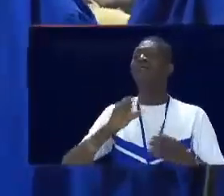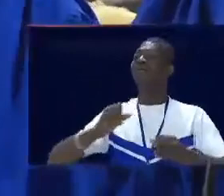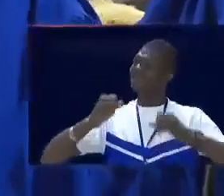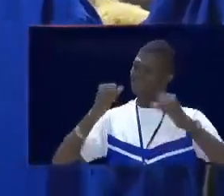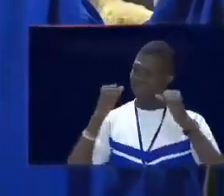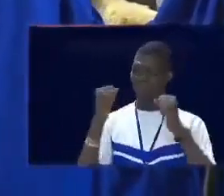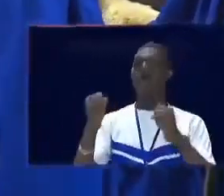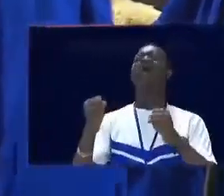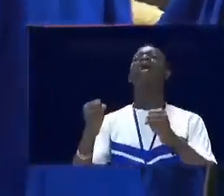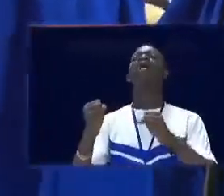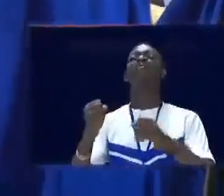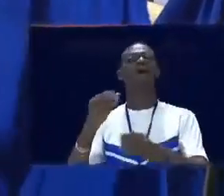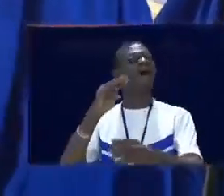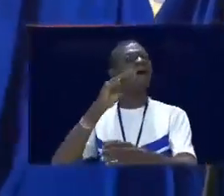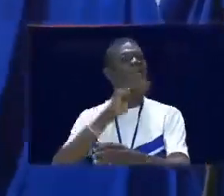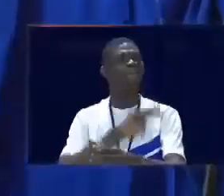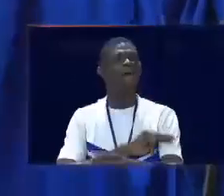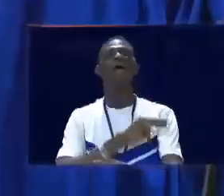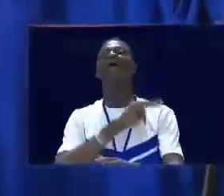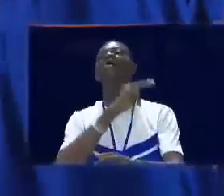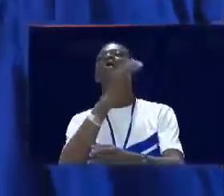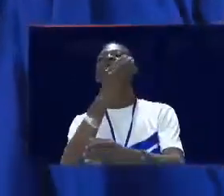blood. Oh, power